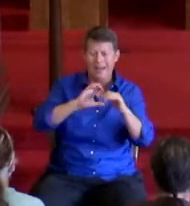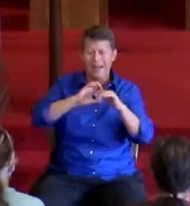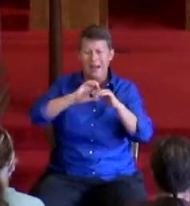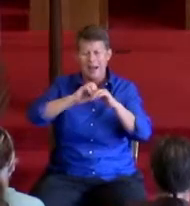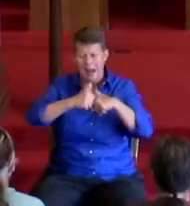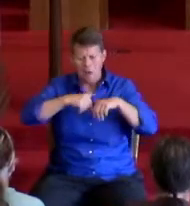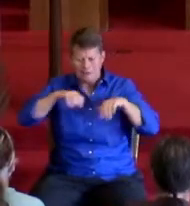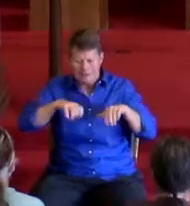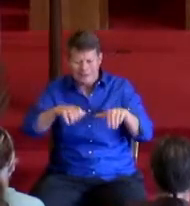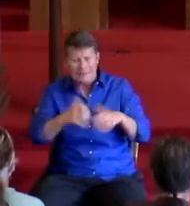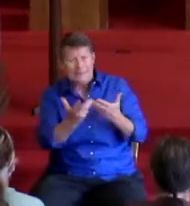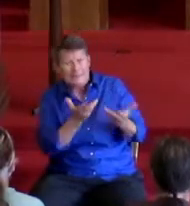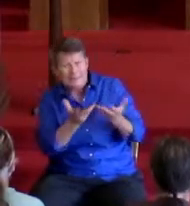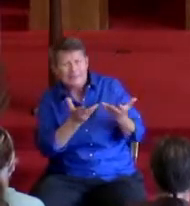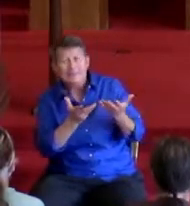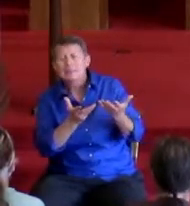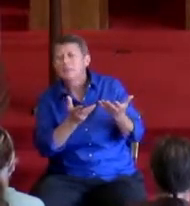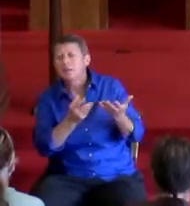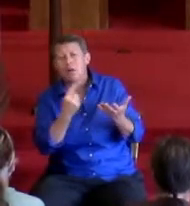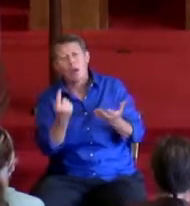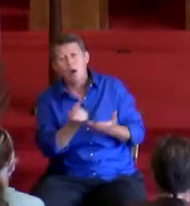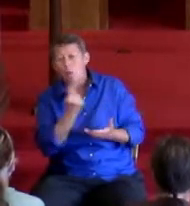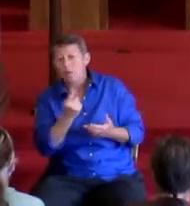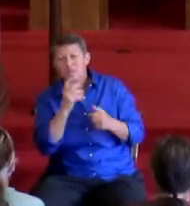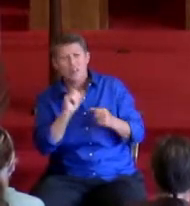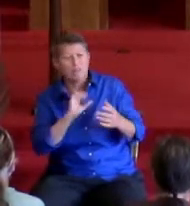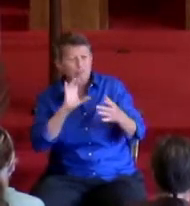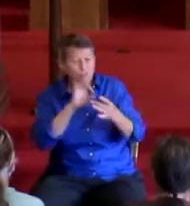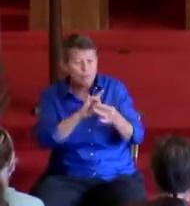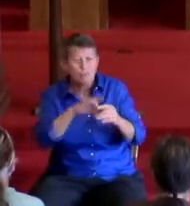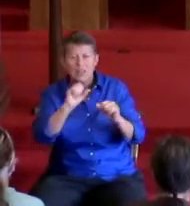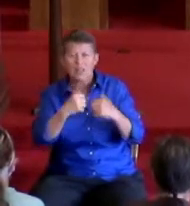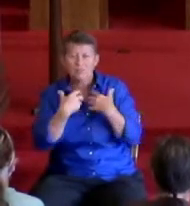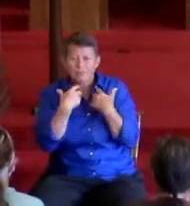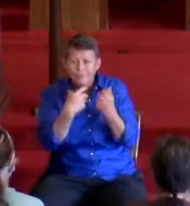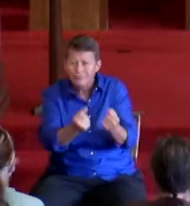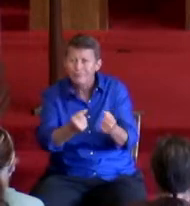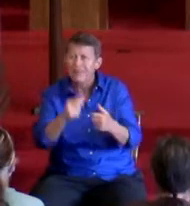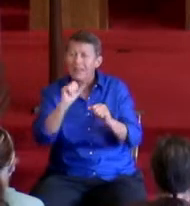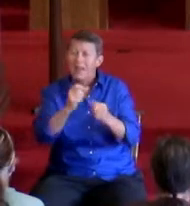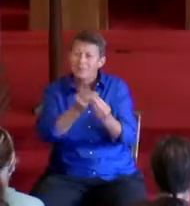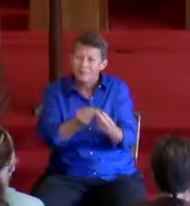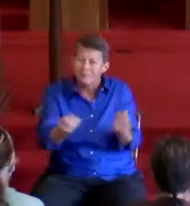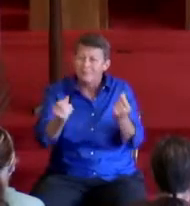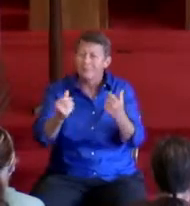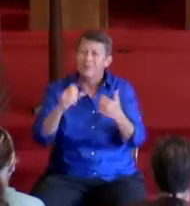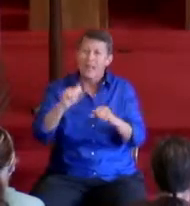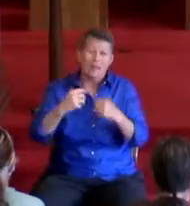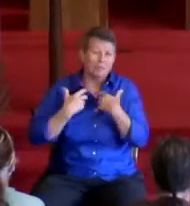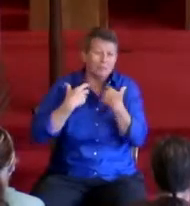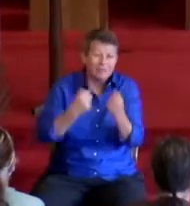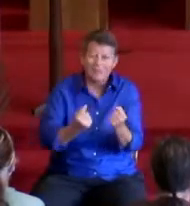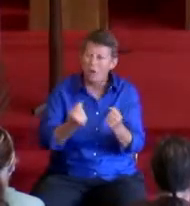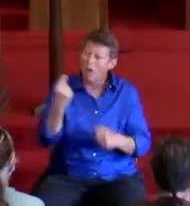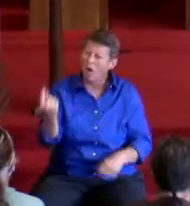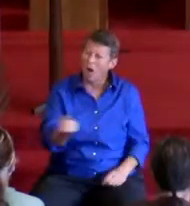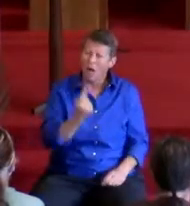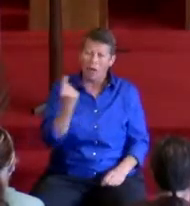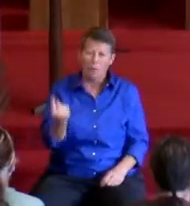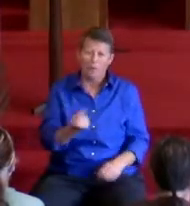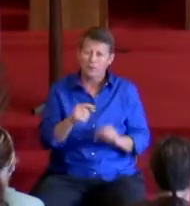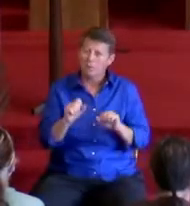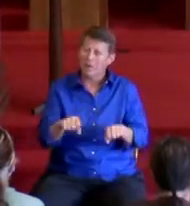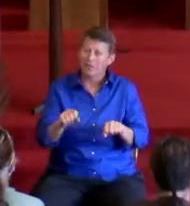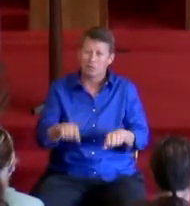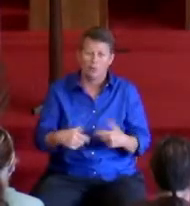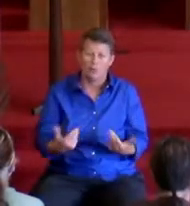of rehabilitation. There is the possibility always of restoration. Always, always, and